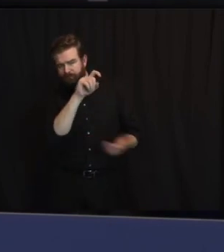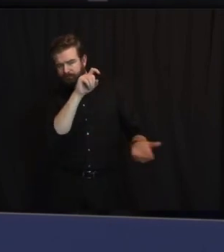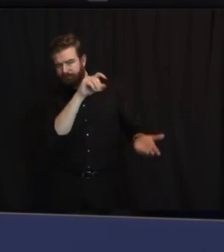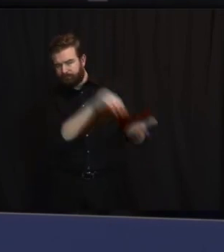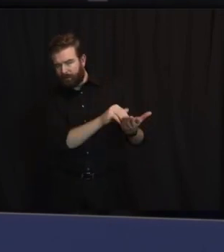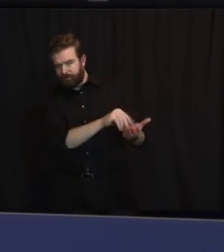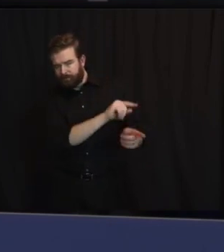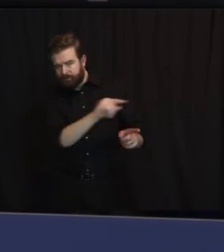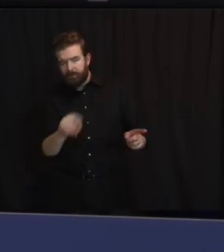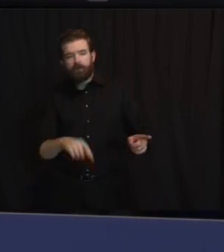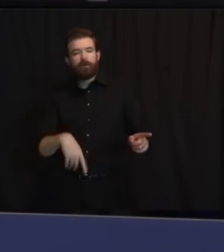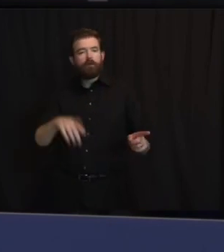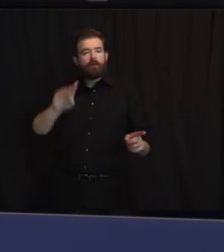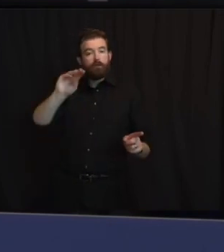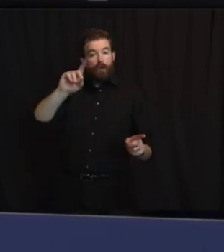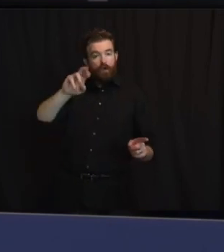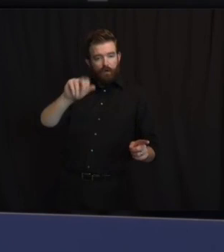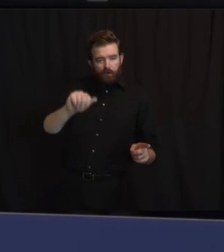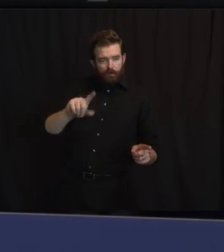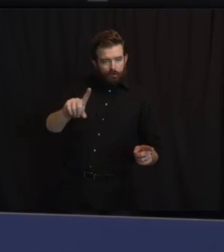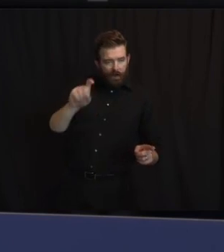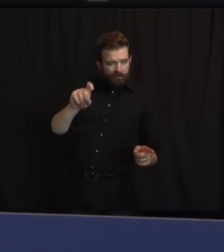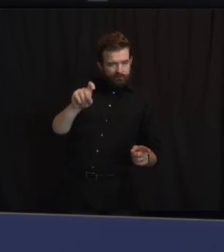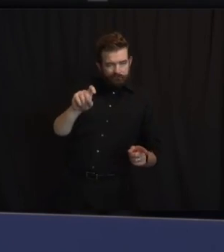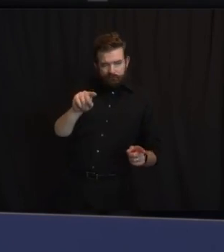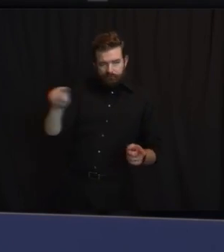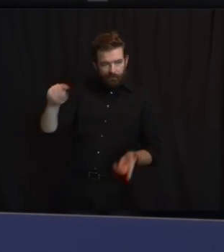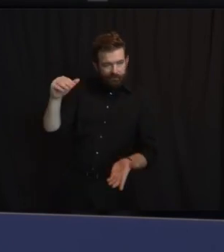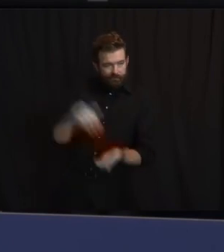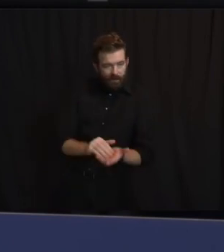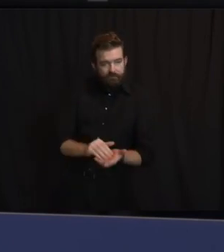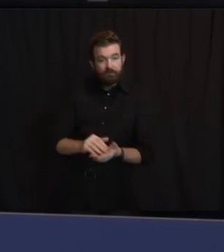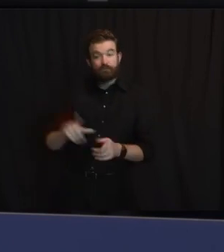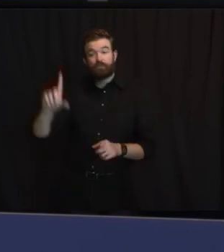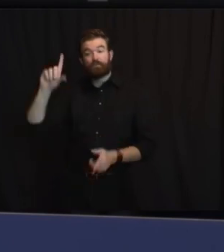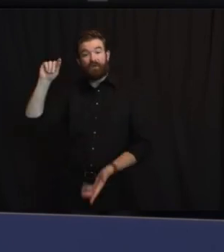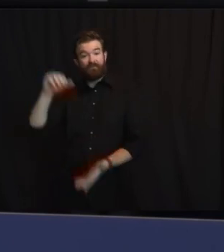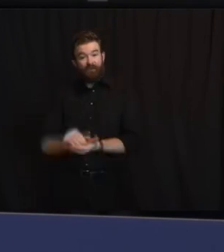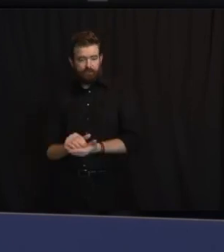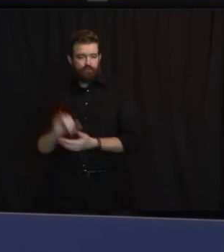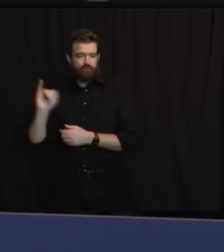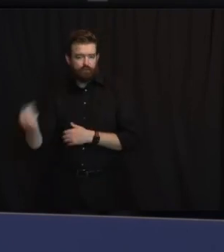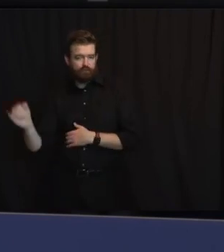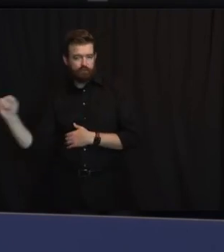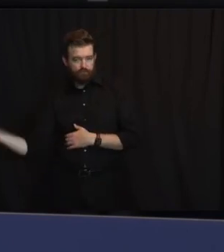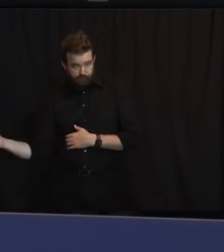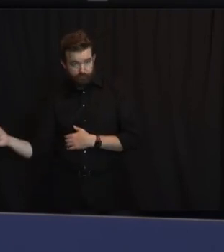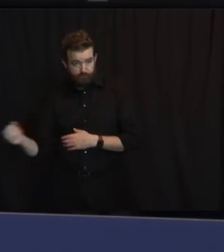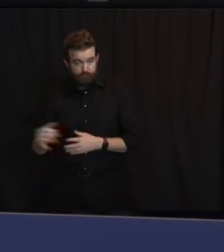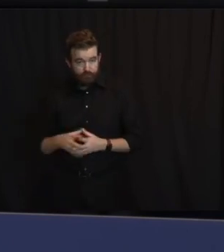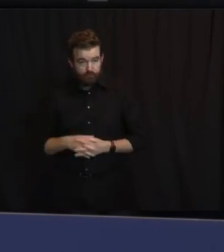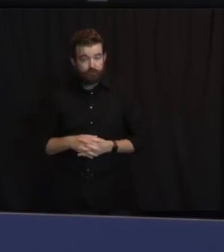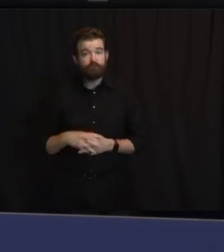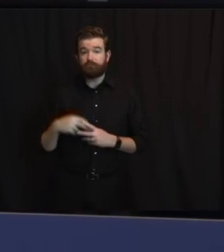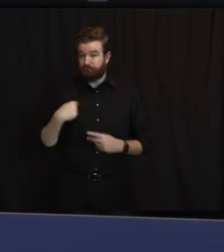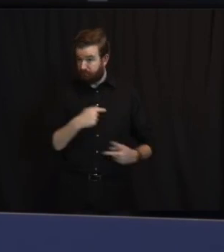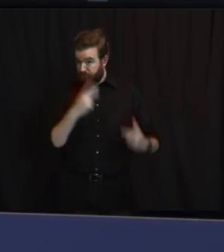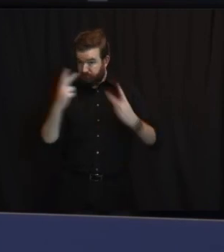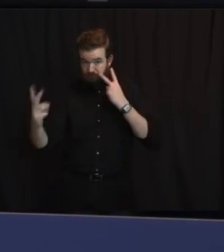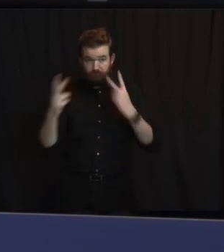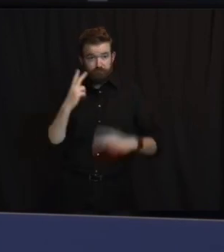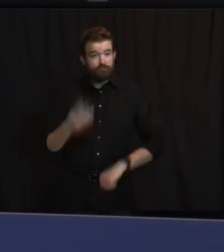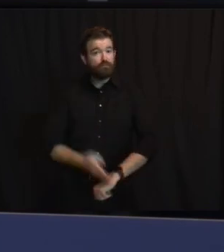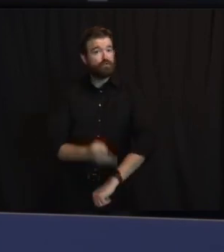98,500 Moderna, and 20,200 J&J. We continue to see progress in vaccinating our